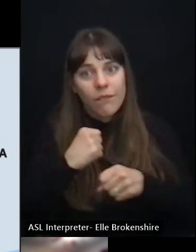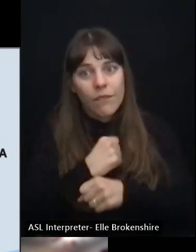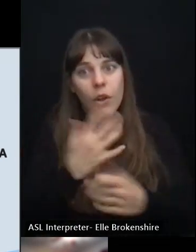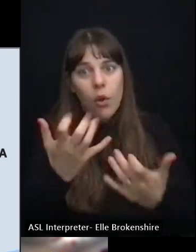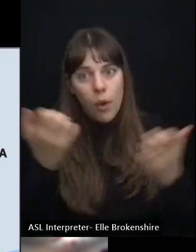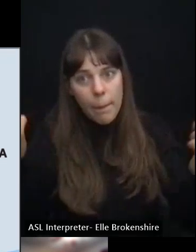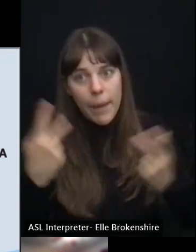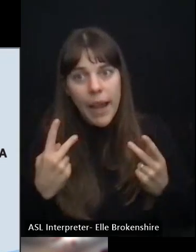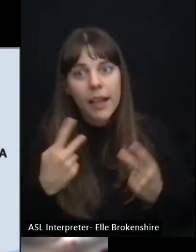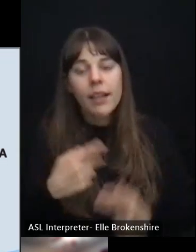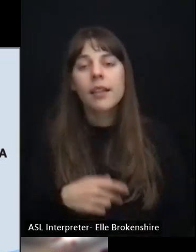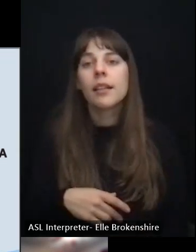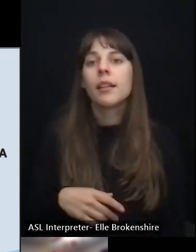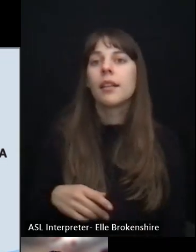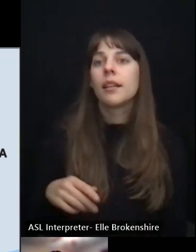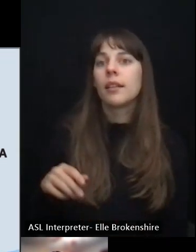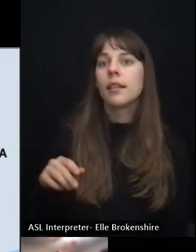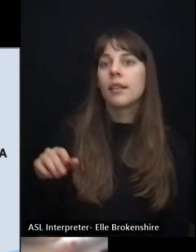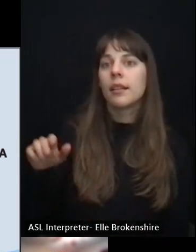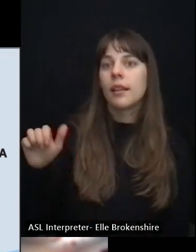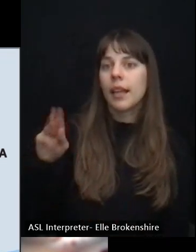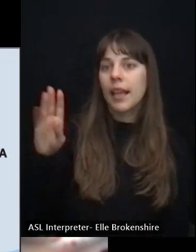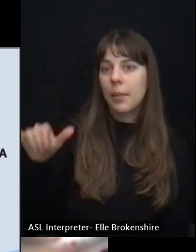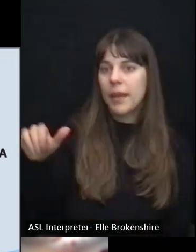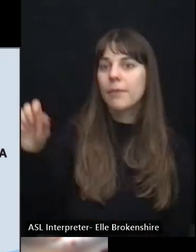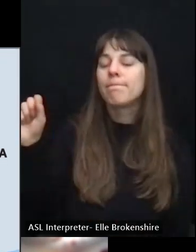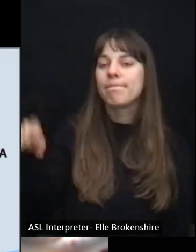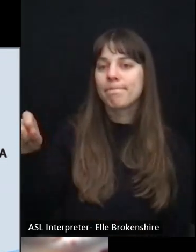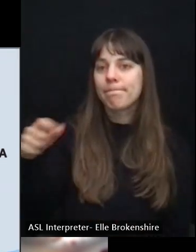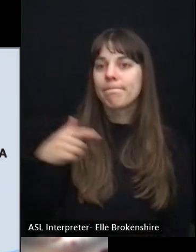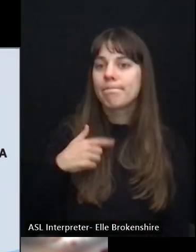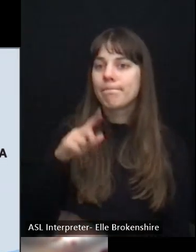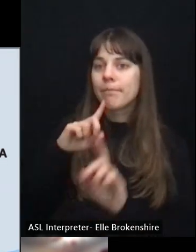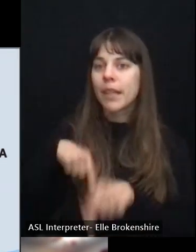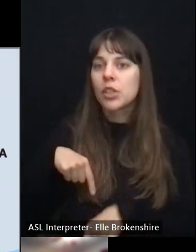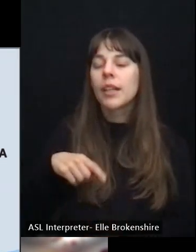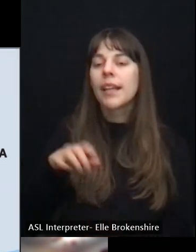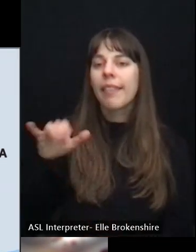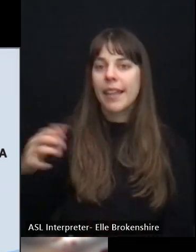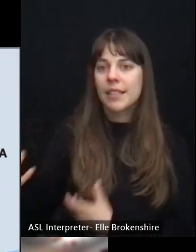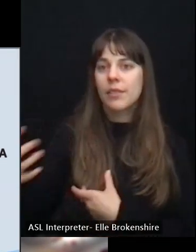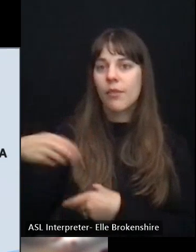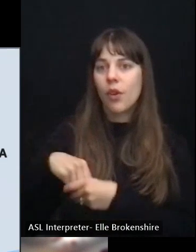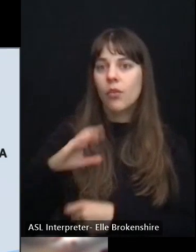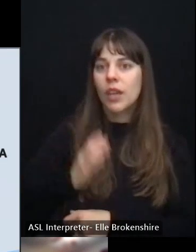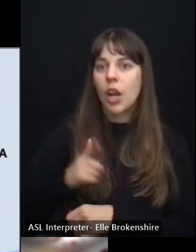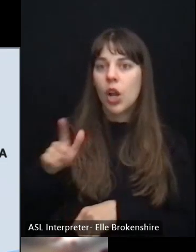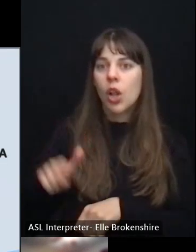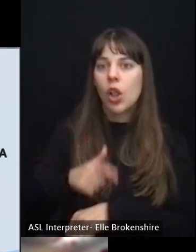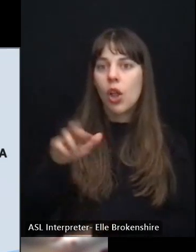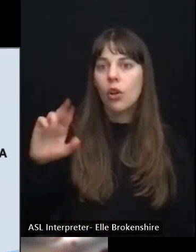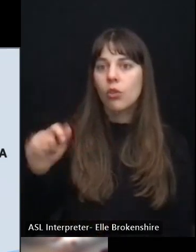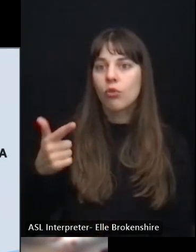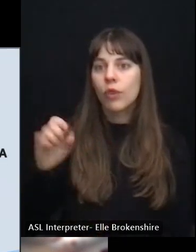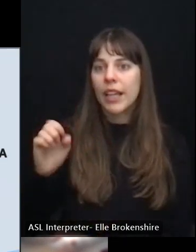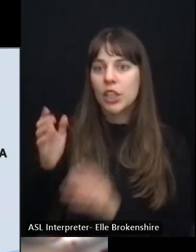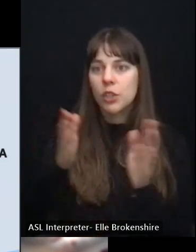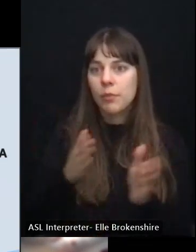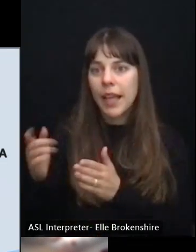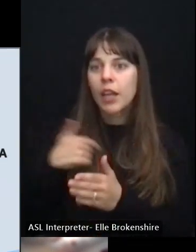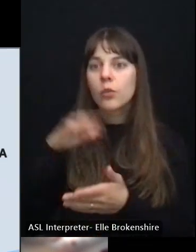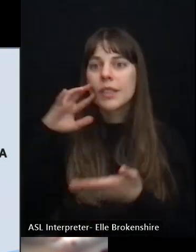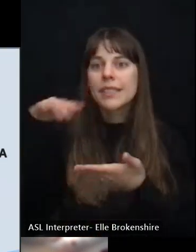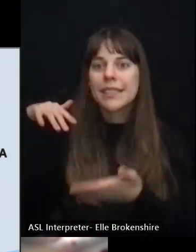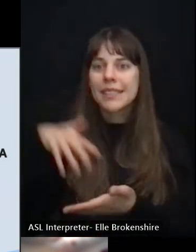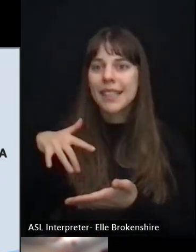one. So we also identified that in our long range plan as something that should be studied further. So that is